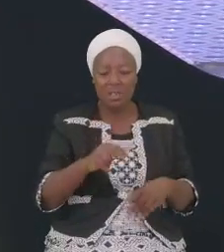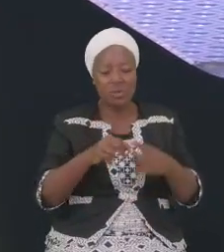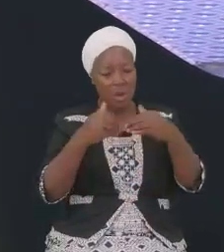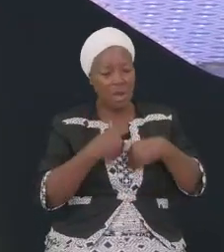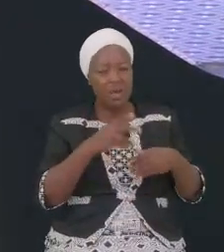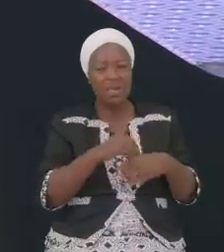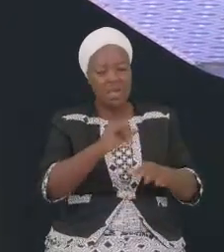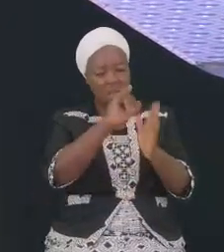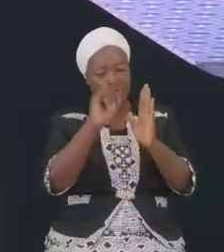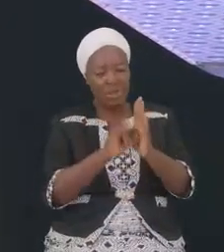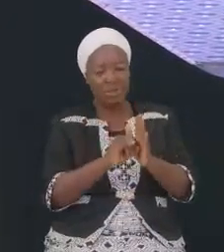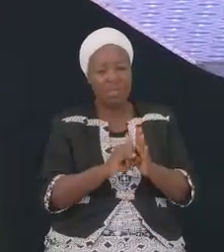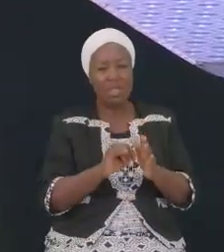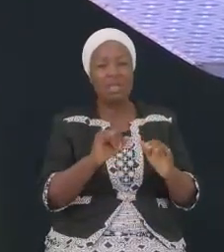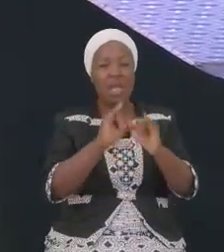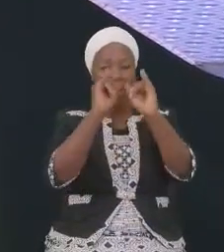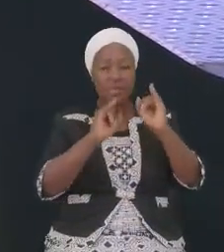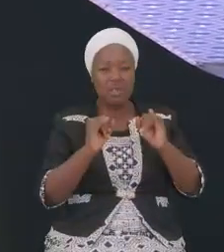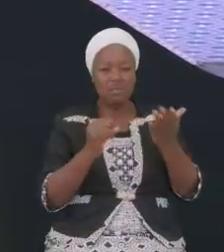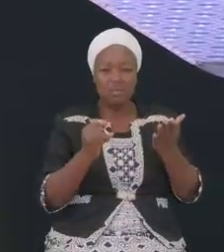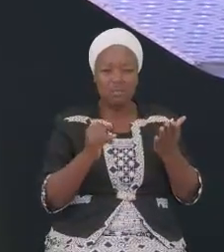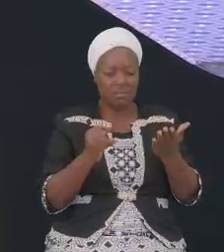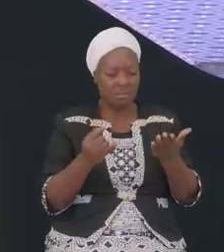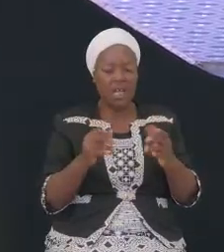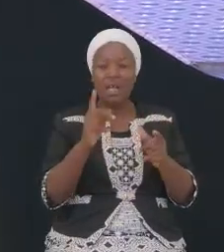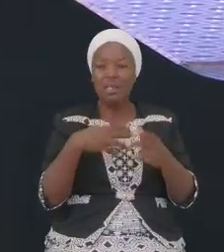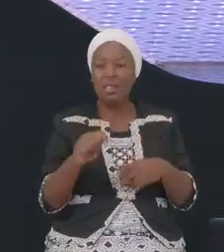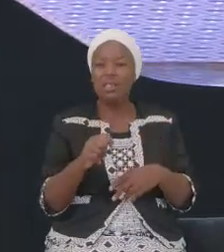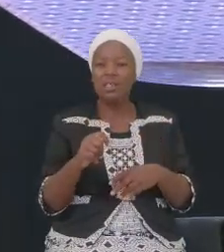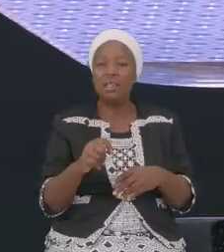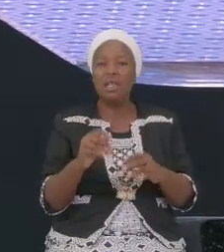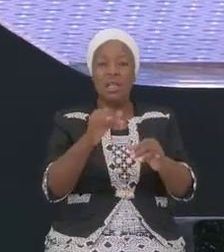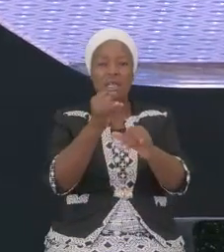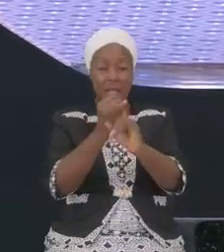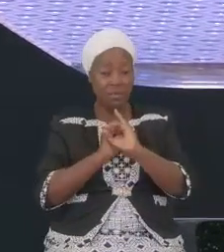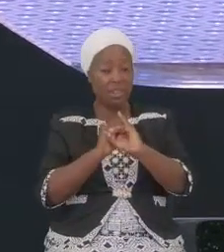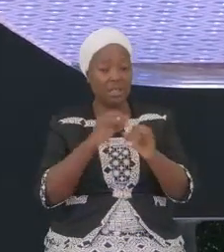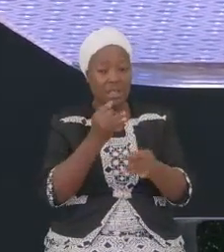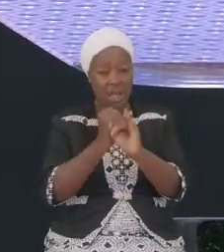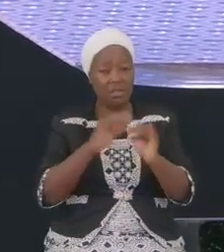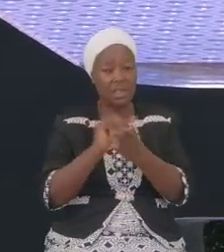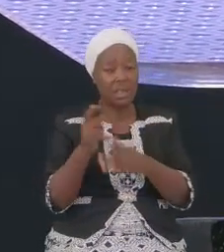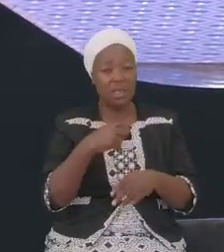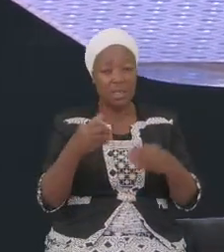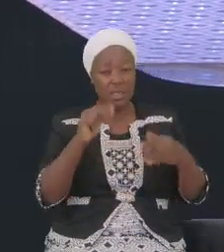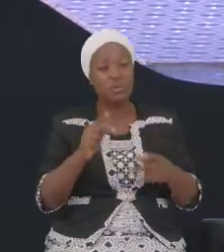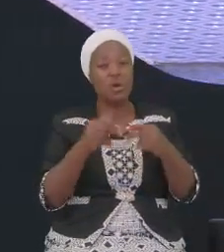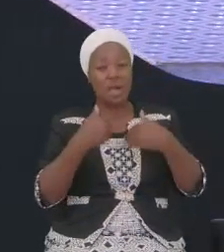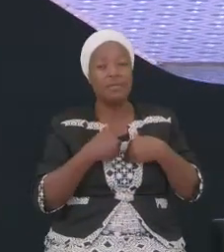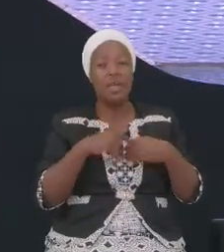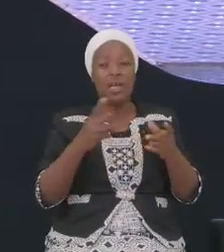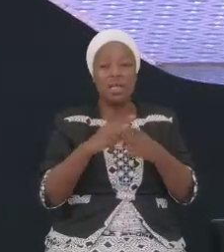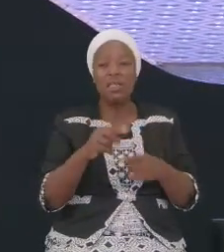the Lord and with the covenant. But you're telling them, let us join ourselves to the Lord in a